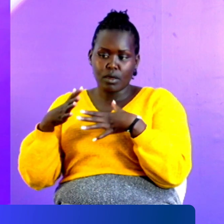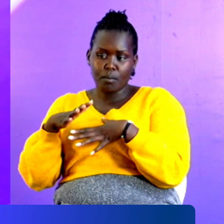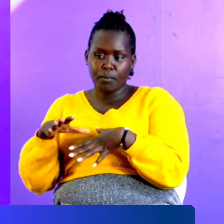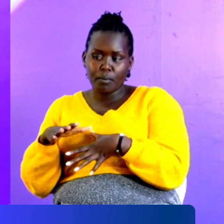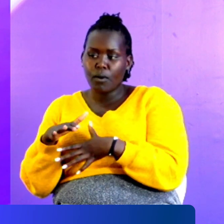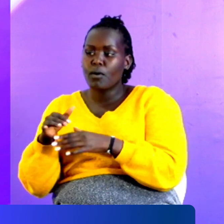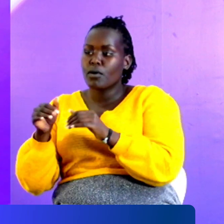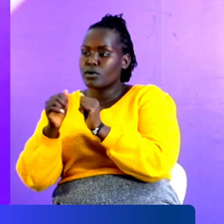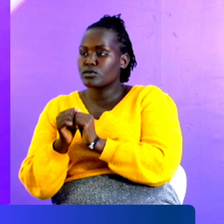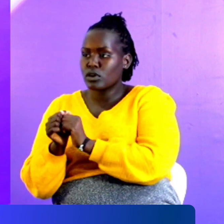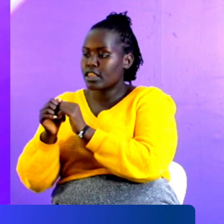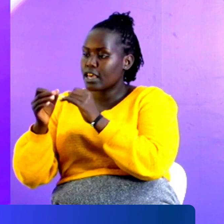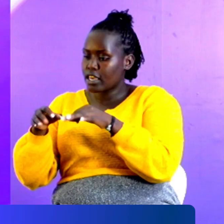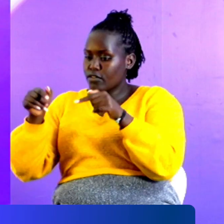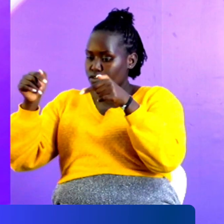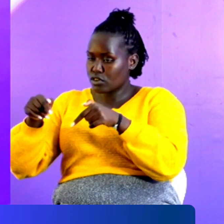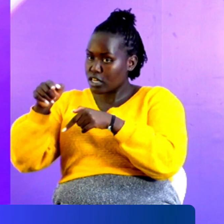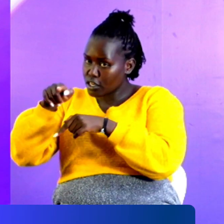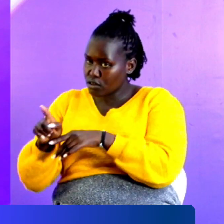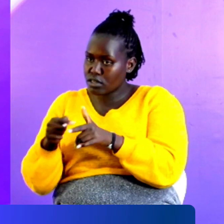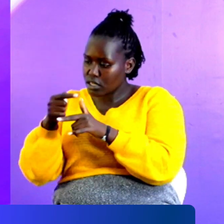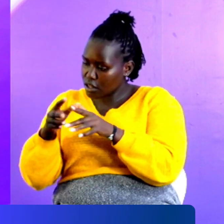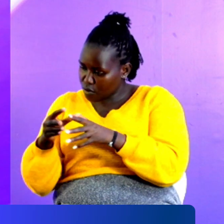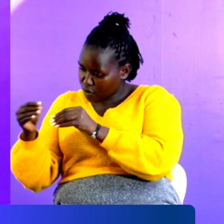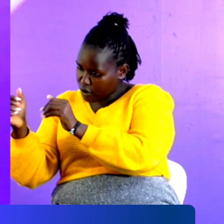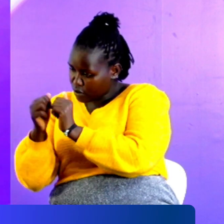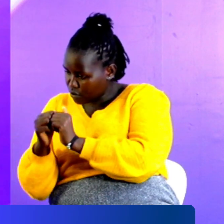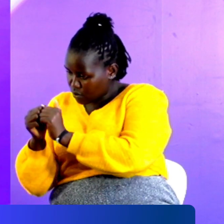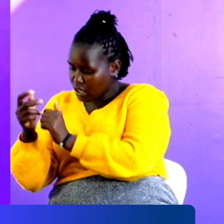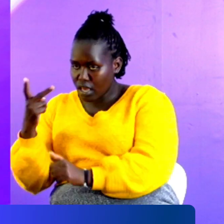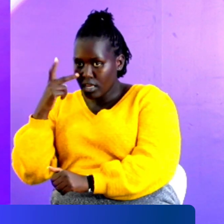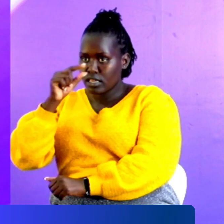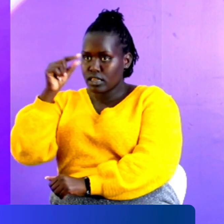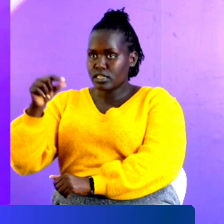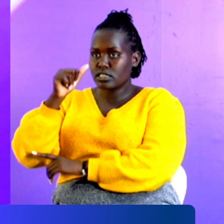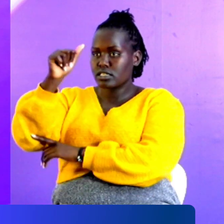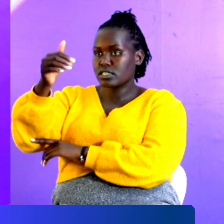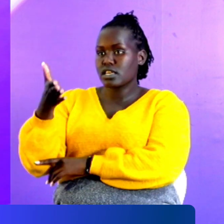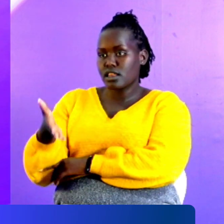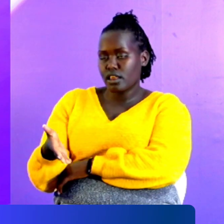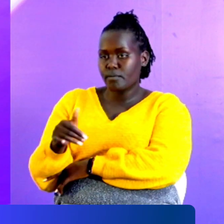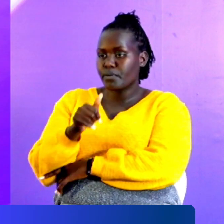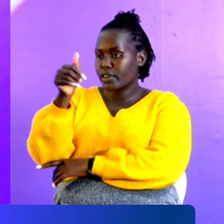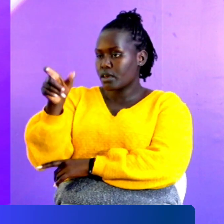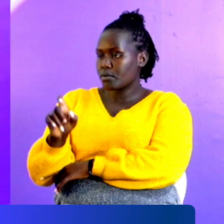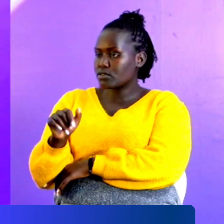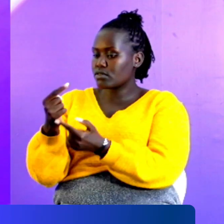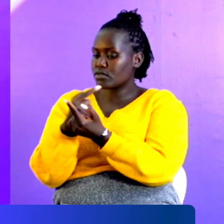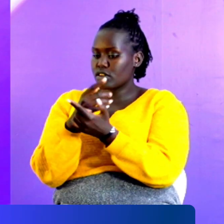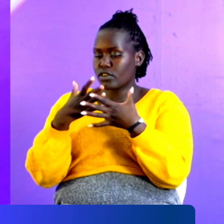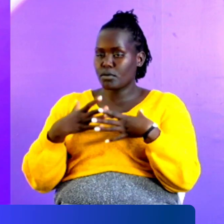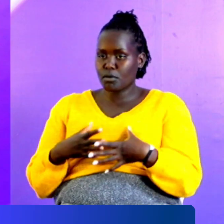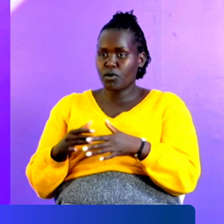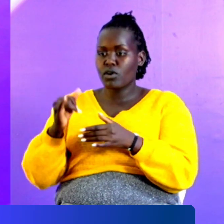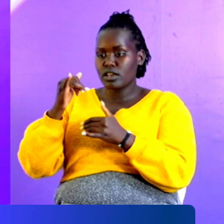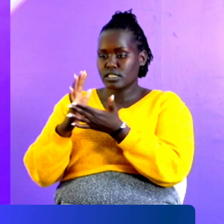you together. Yeah. Kama leo ni yako, tunaenda kwako. All of us, and people can see Gen Zs are there. Yeah. The next time to this person and the other person. Those are some